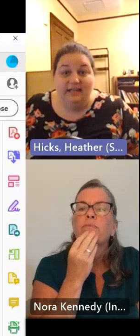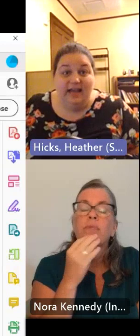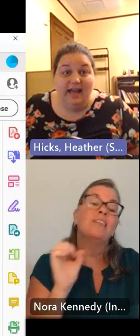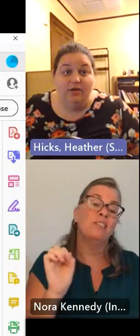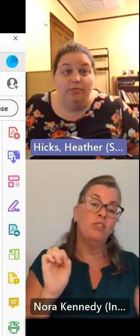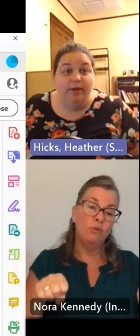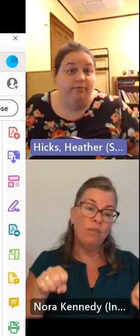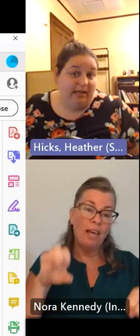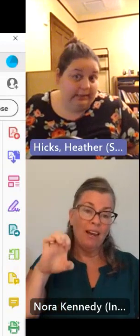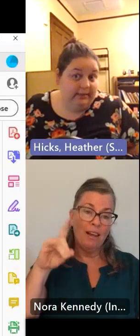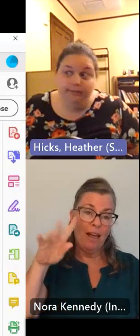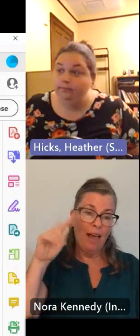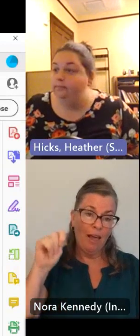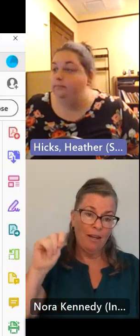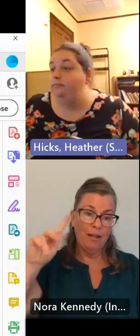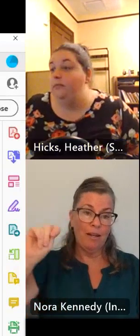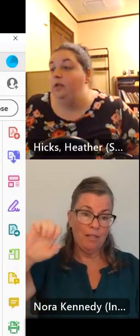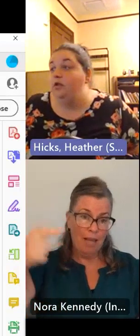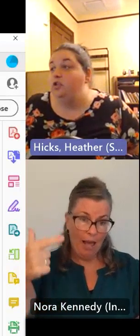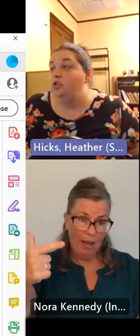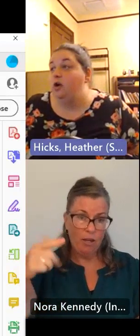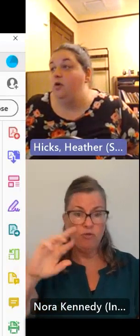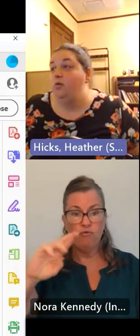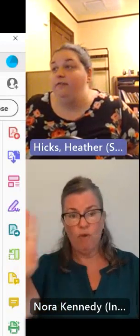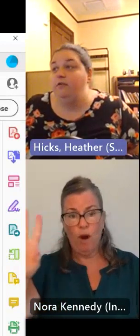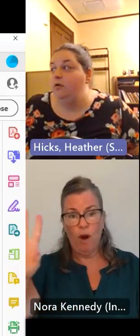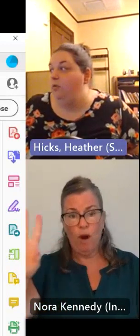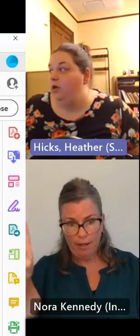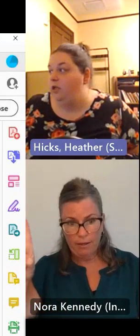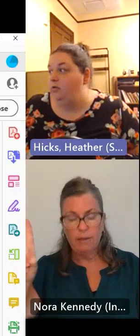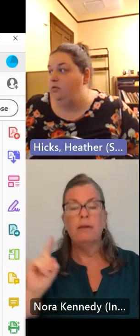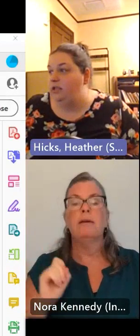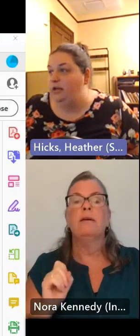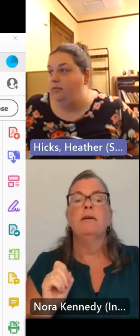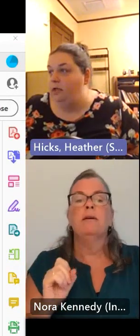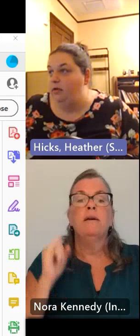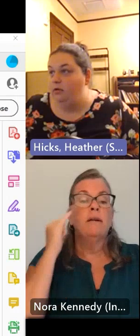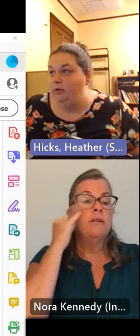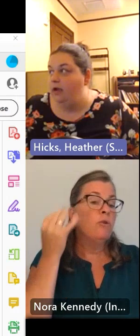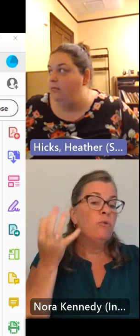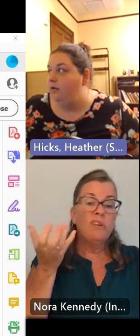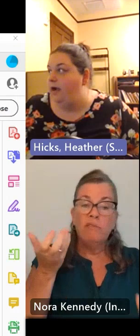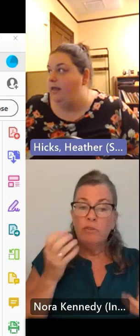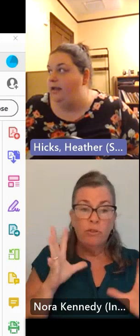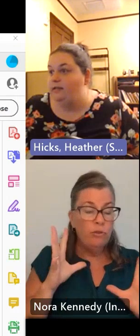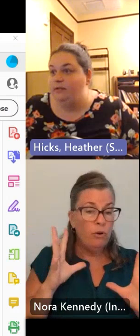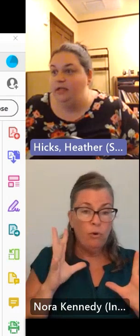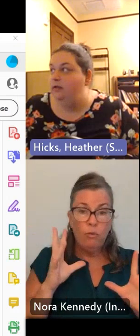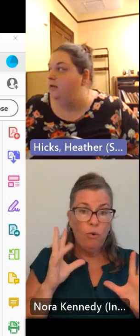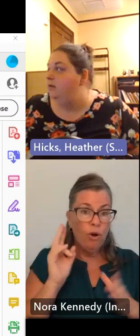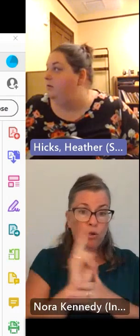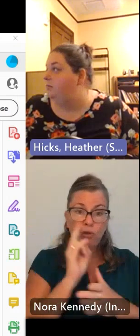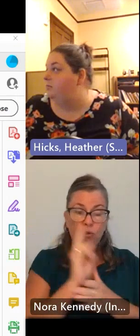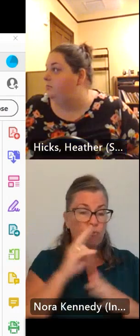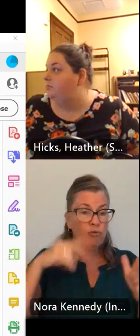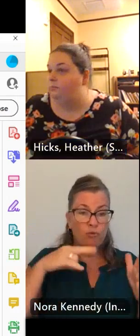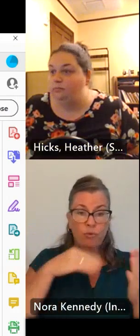You can edit a tag by right-clicking. So if you don't want to use the like reading order guy where you highlight